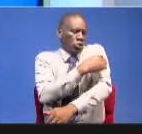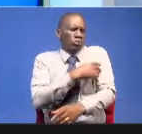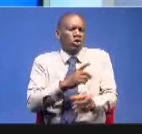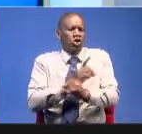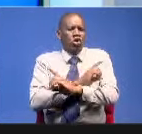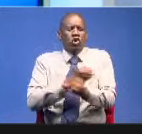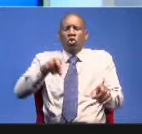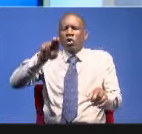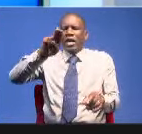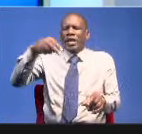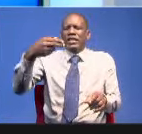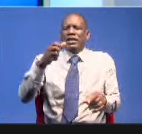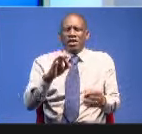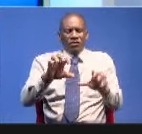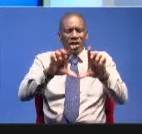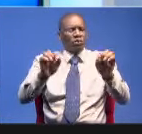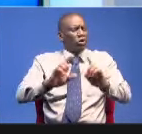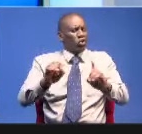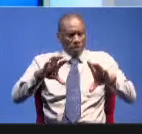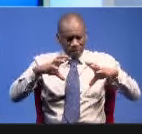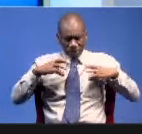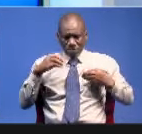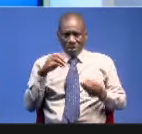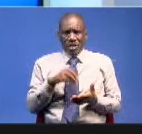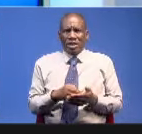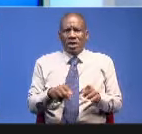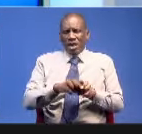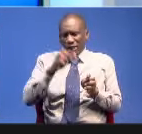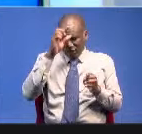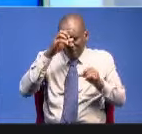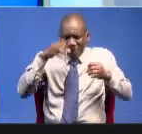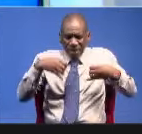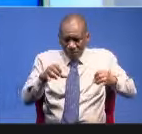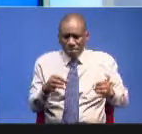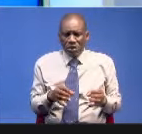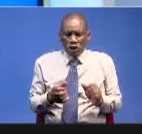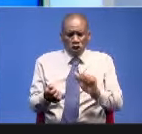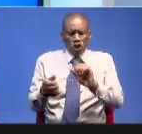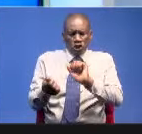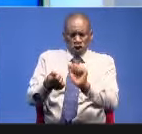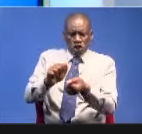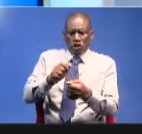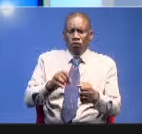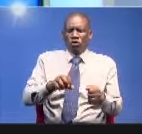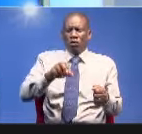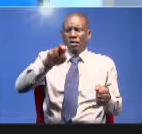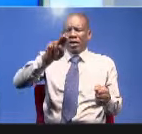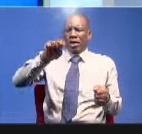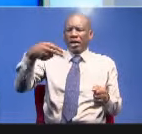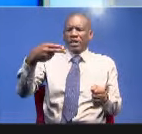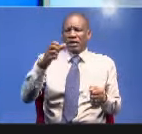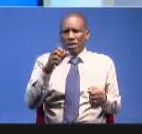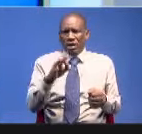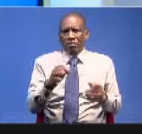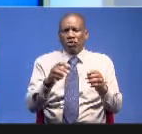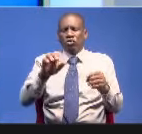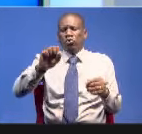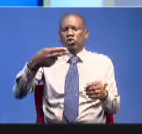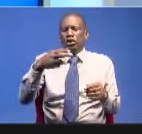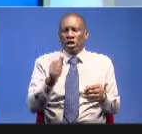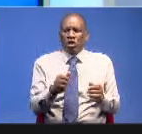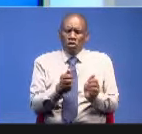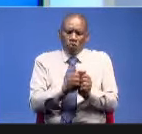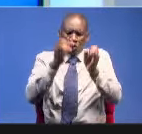be accepted as the government enforces the transition from the National Health Insurance Fund to SHA. But besides the new name